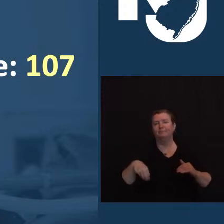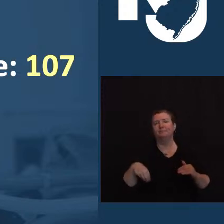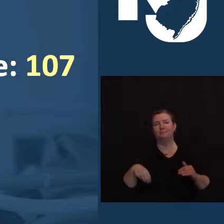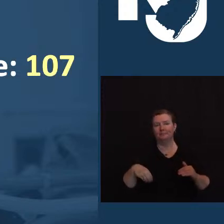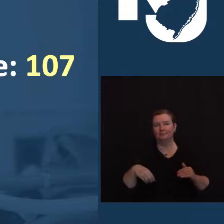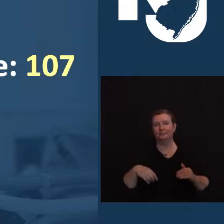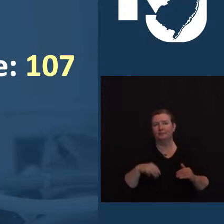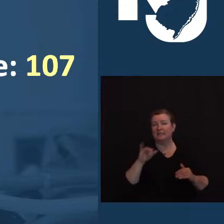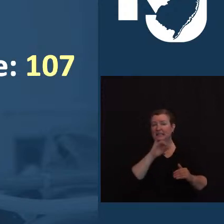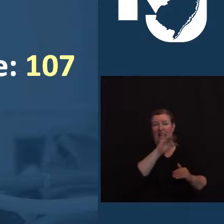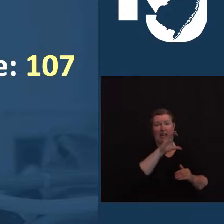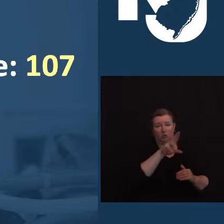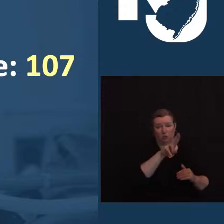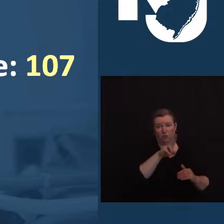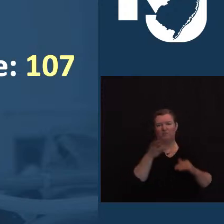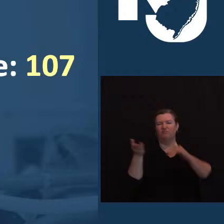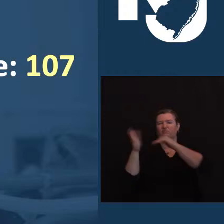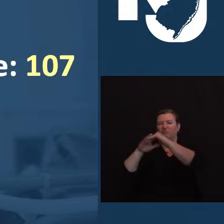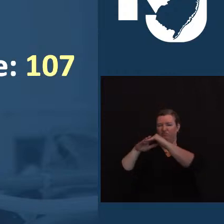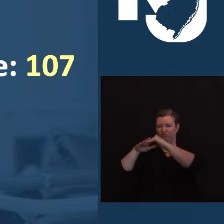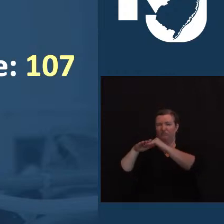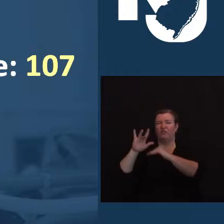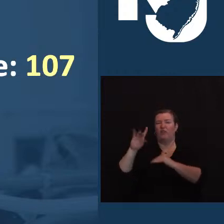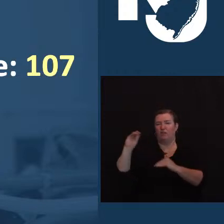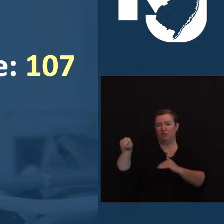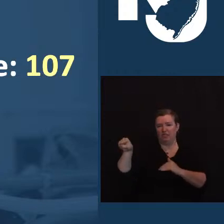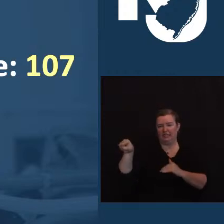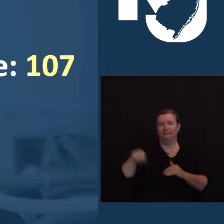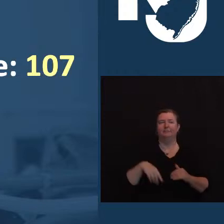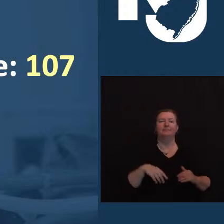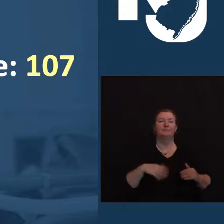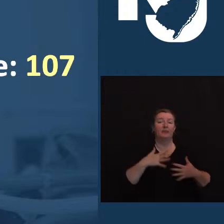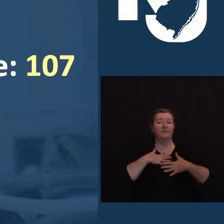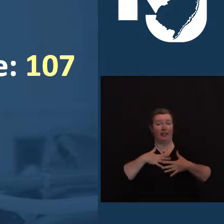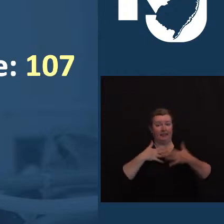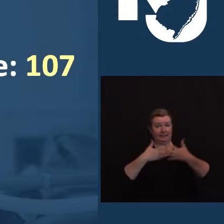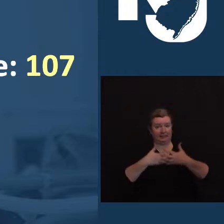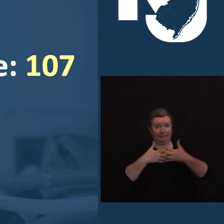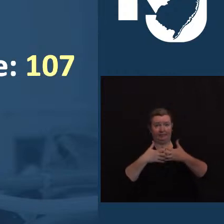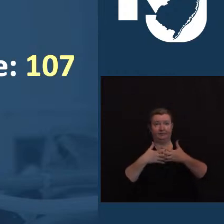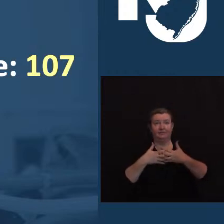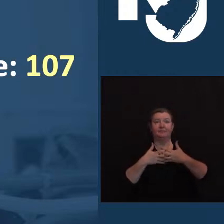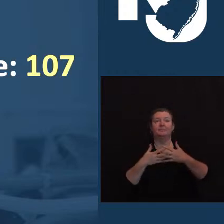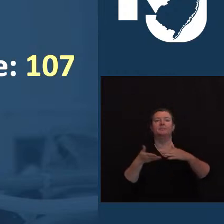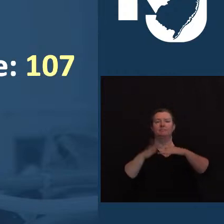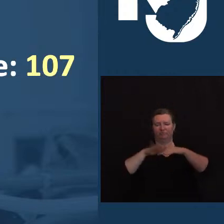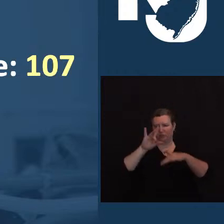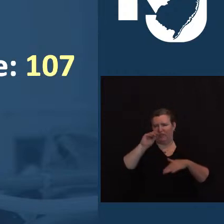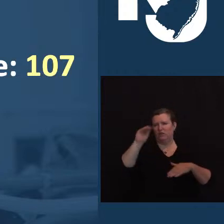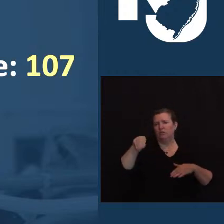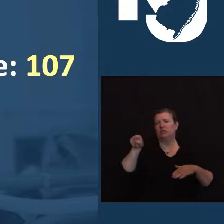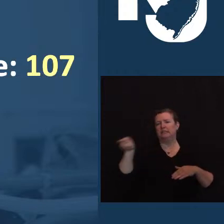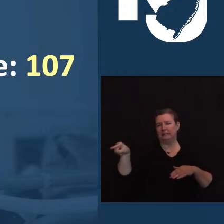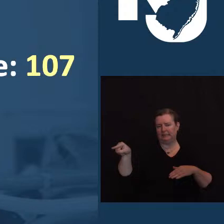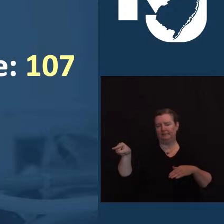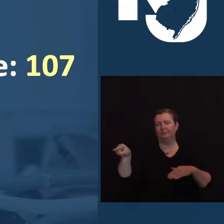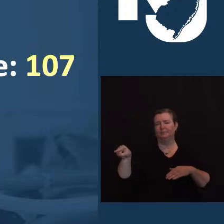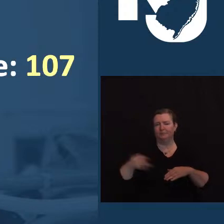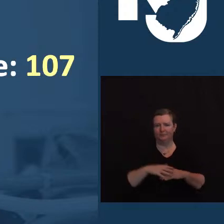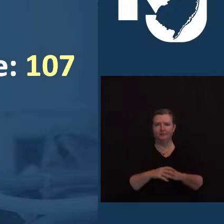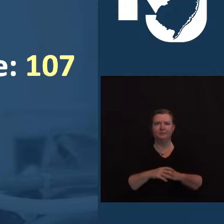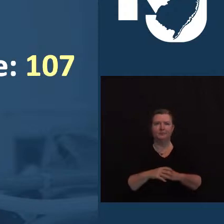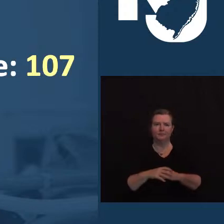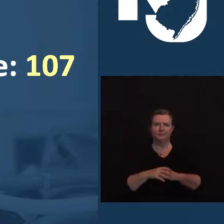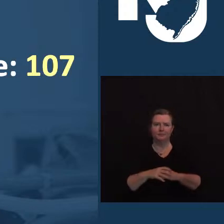count, but the number of ventilators in use has increased by about 25% over the past week. These figures should